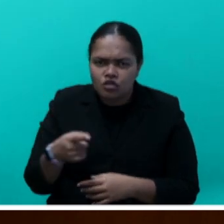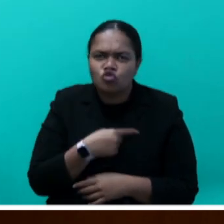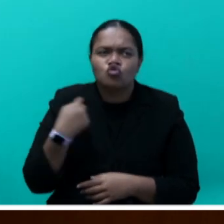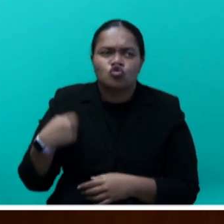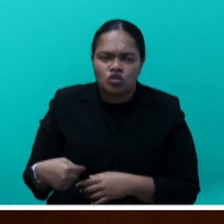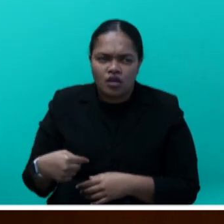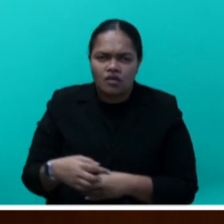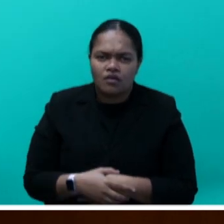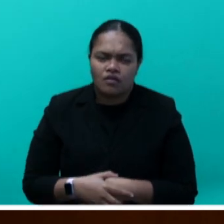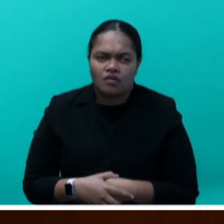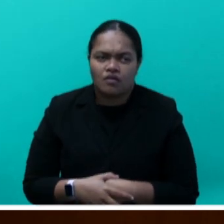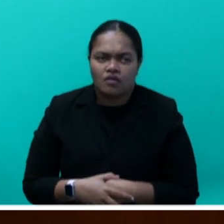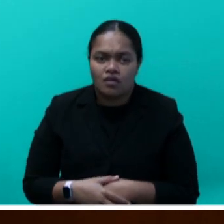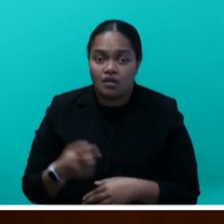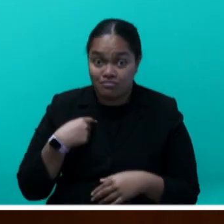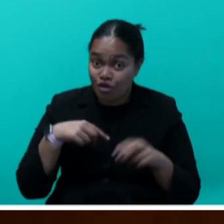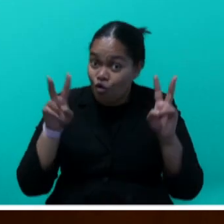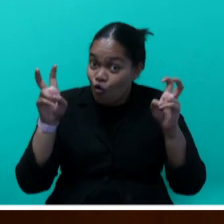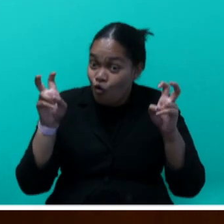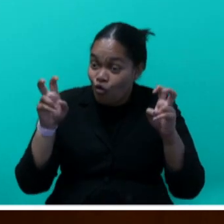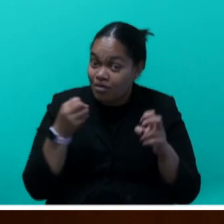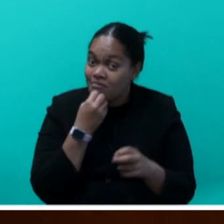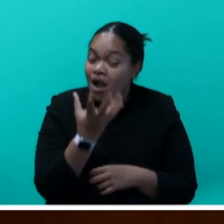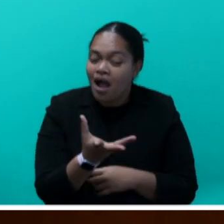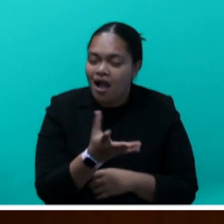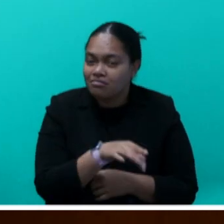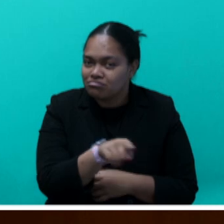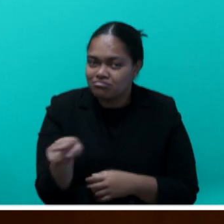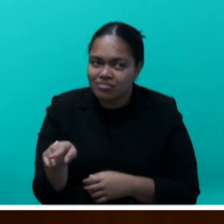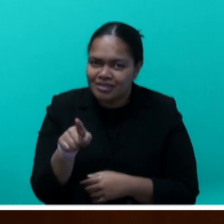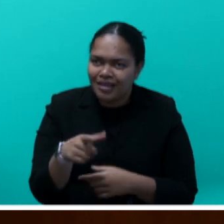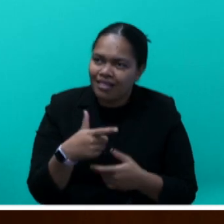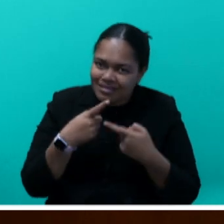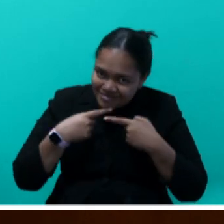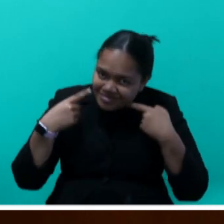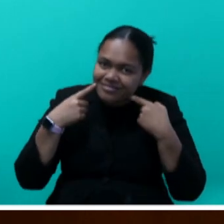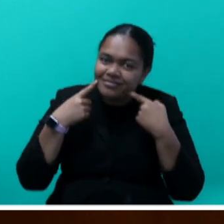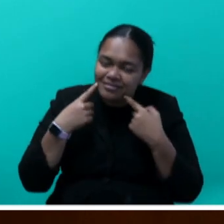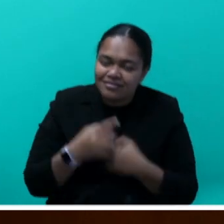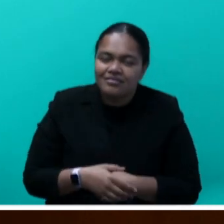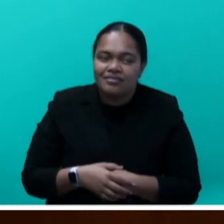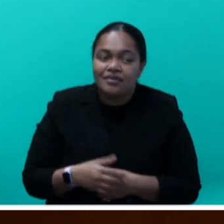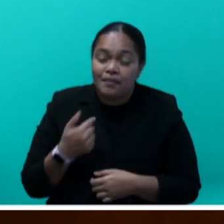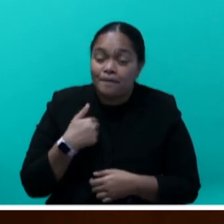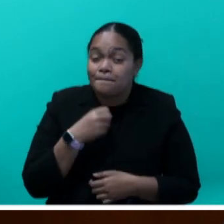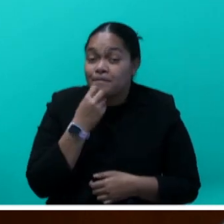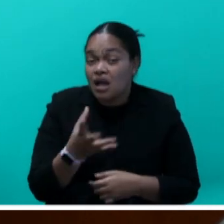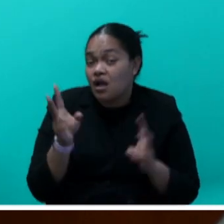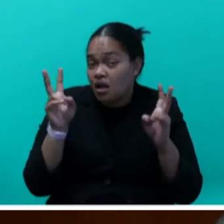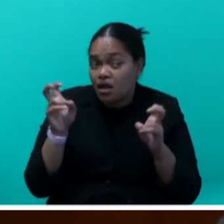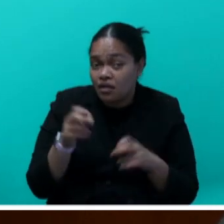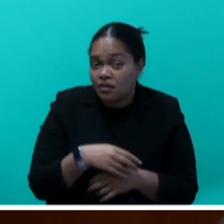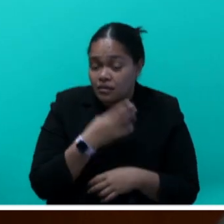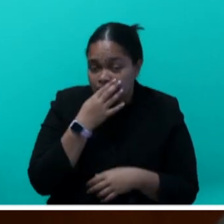proverb, and I quoted this to them. And they smiled that we know. And I quote, "Give a man a